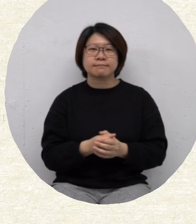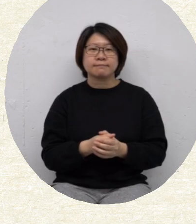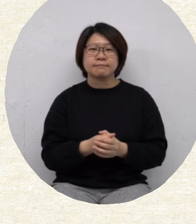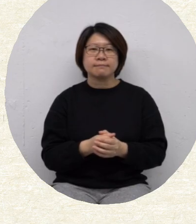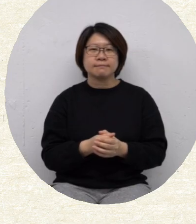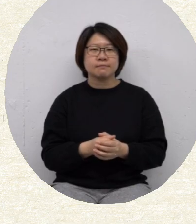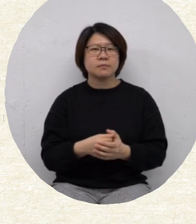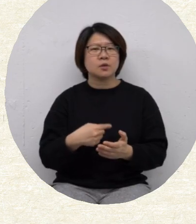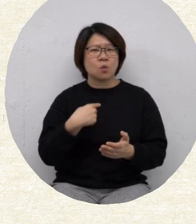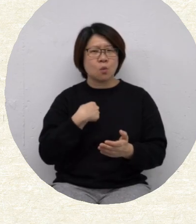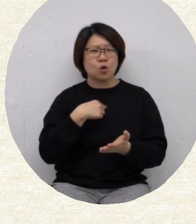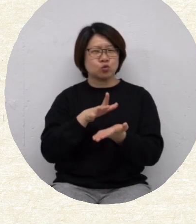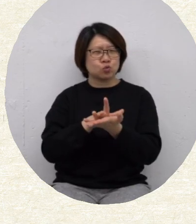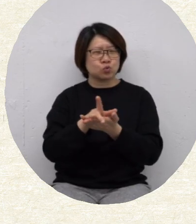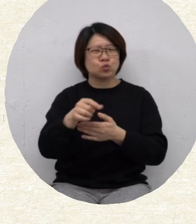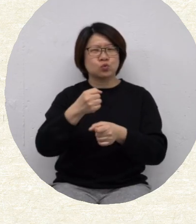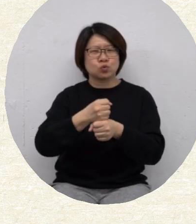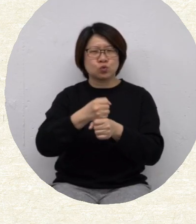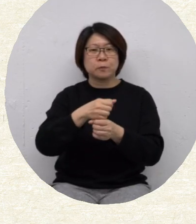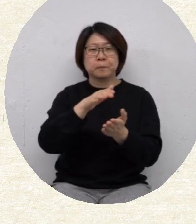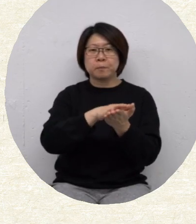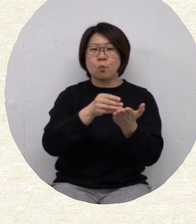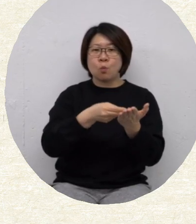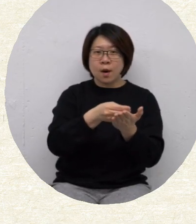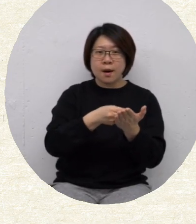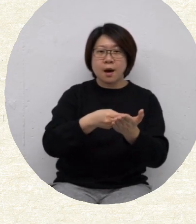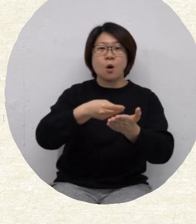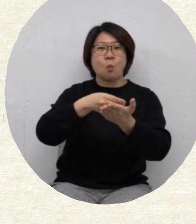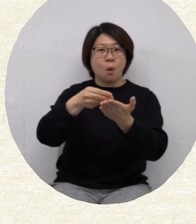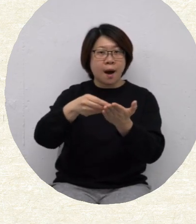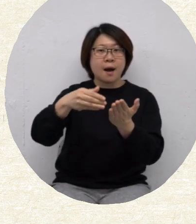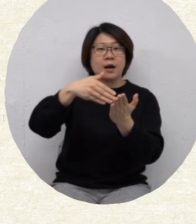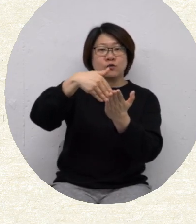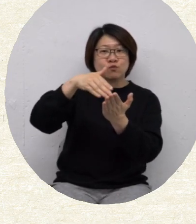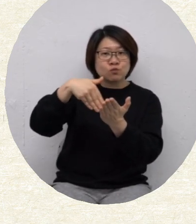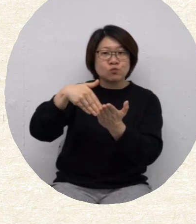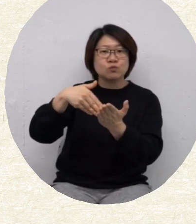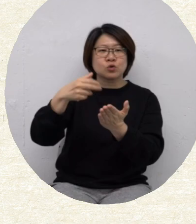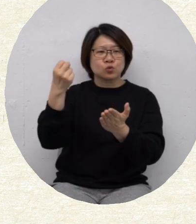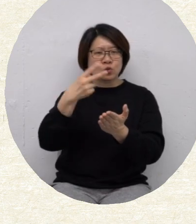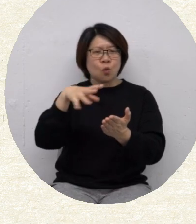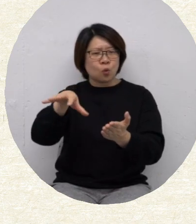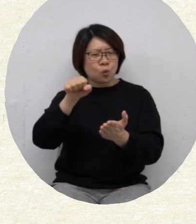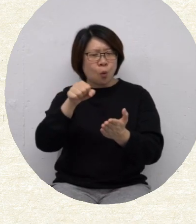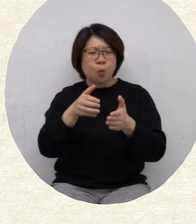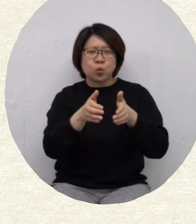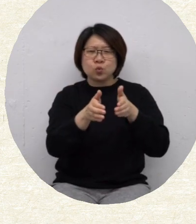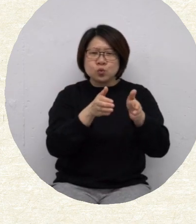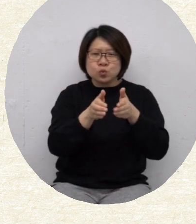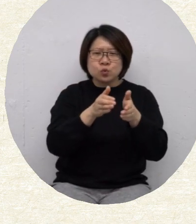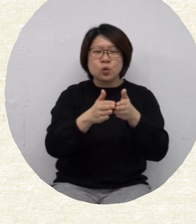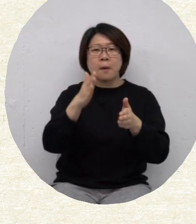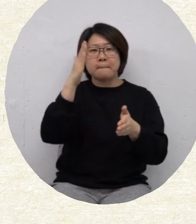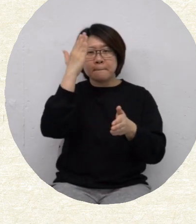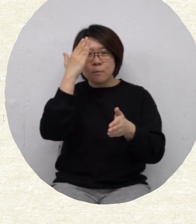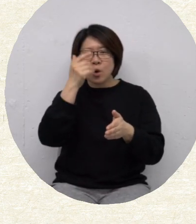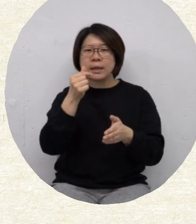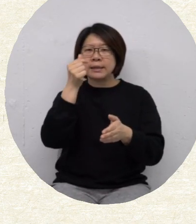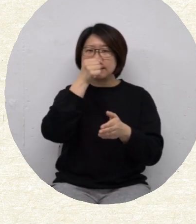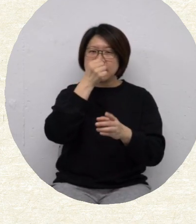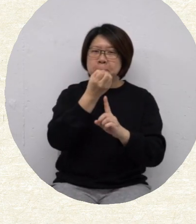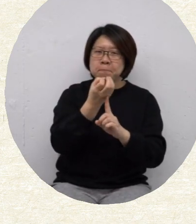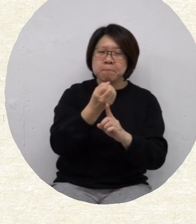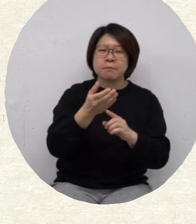Flowers, and another set of prints titled The Four Seasons. These are both inspired by images of